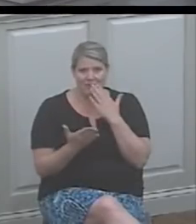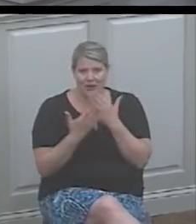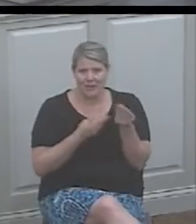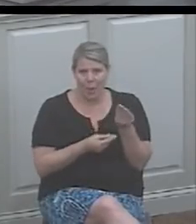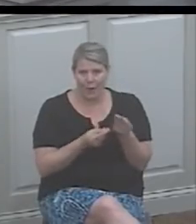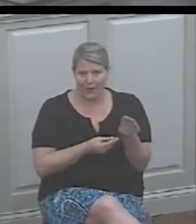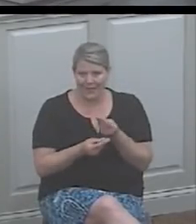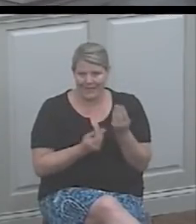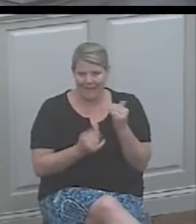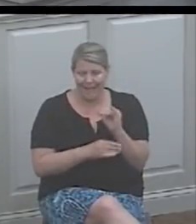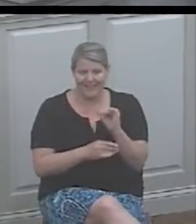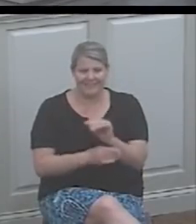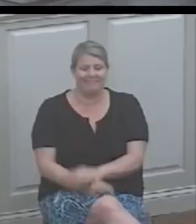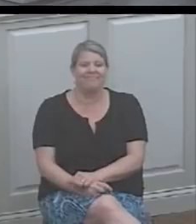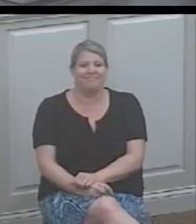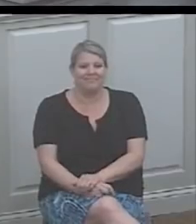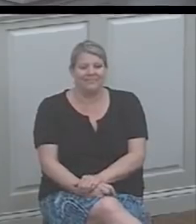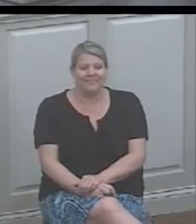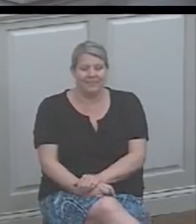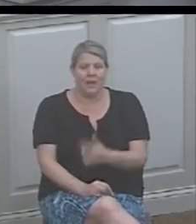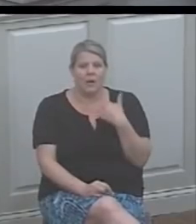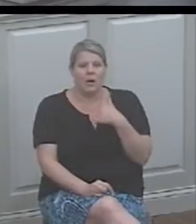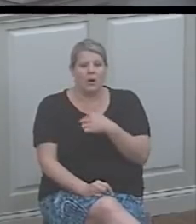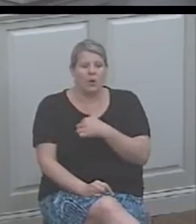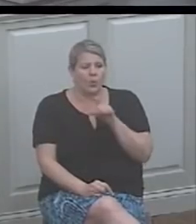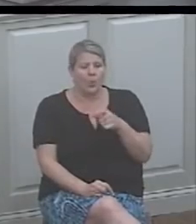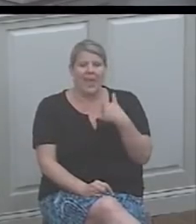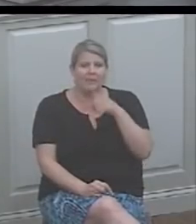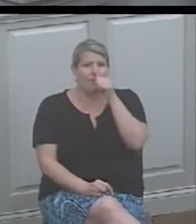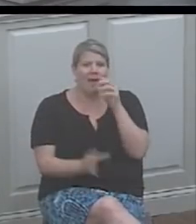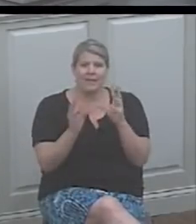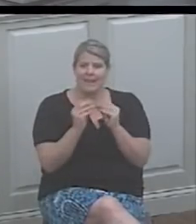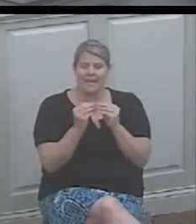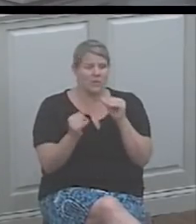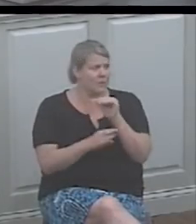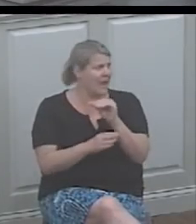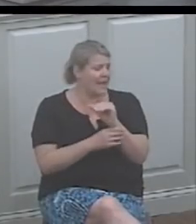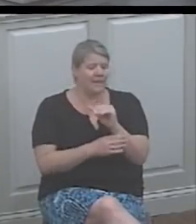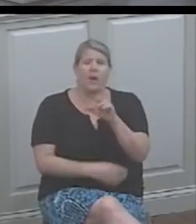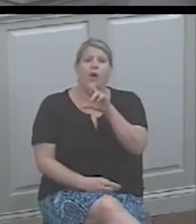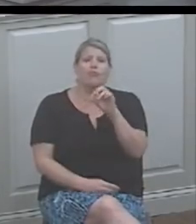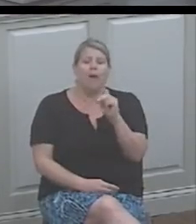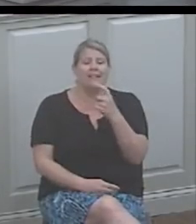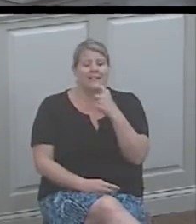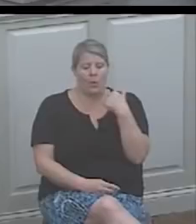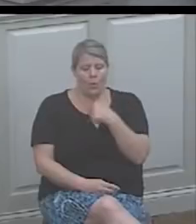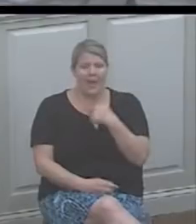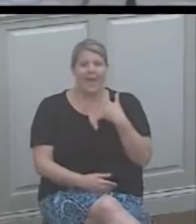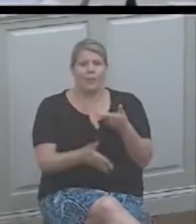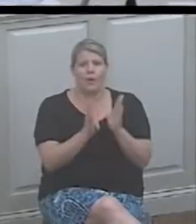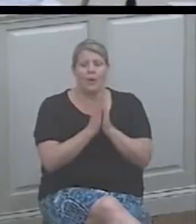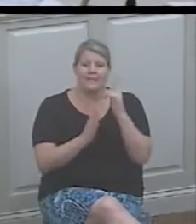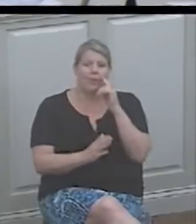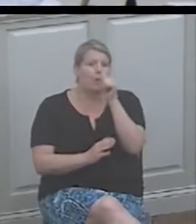sir. Mr. Scott, I believe that we have need for an executive session tonight. Is that correct? Yes, sir. We have a request for an